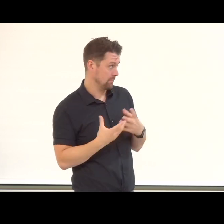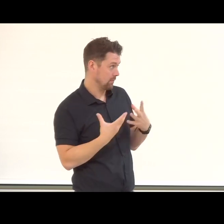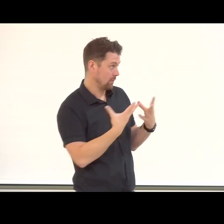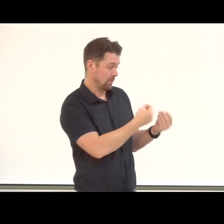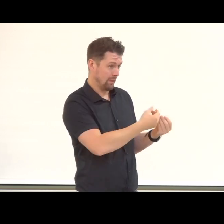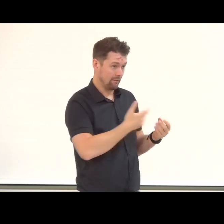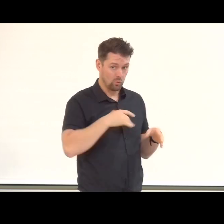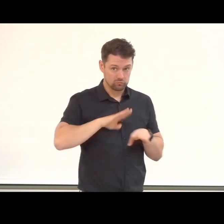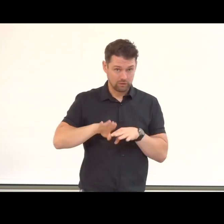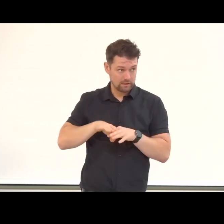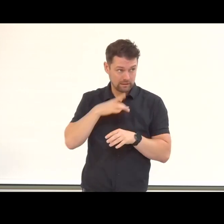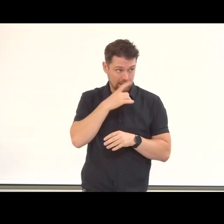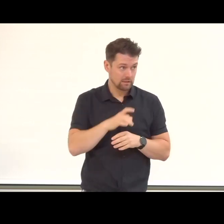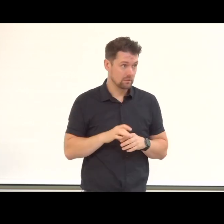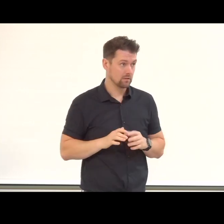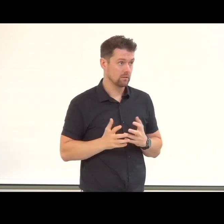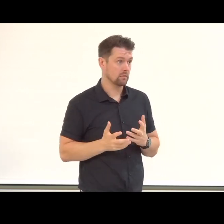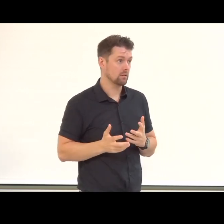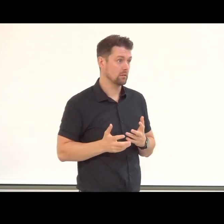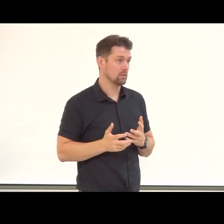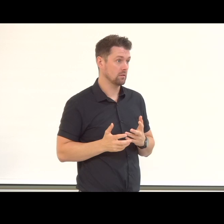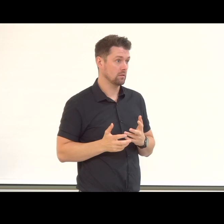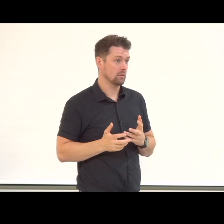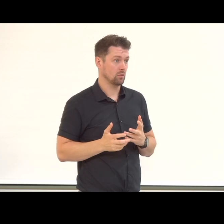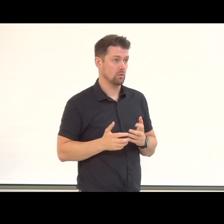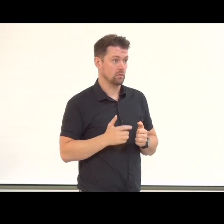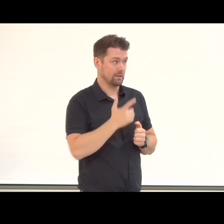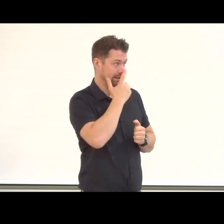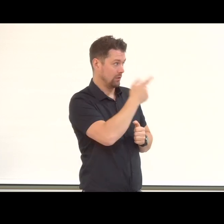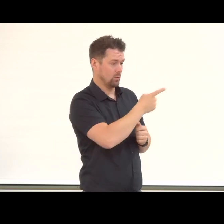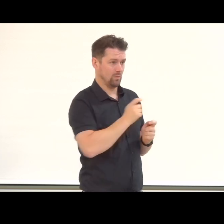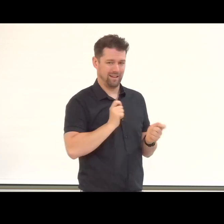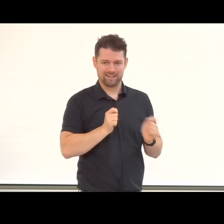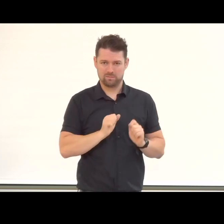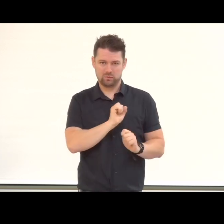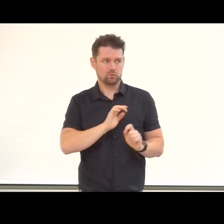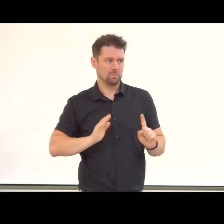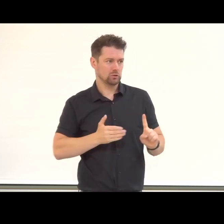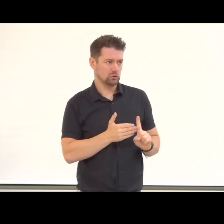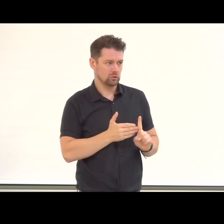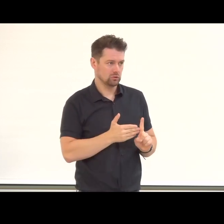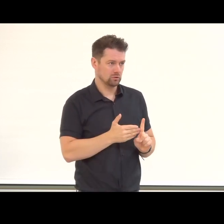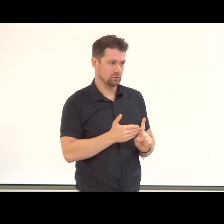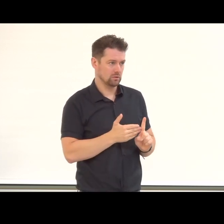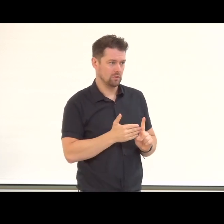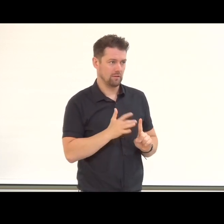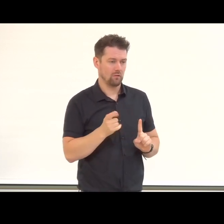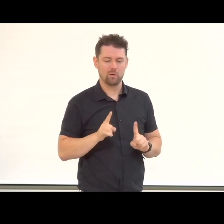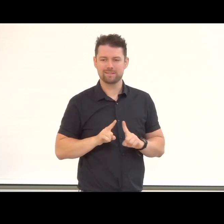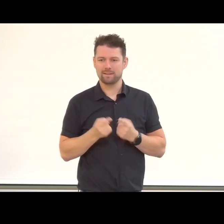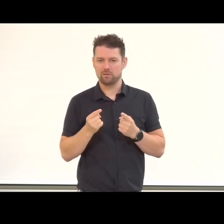And are we going also to have, can you adapt also the mission support task for different